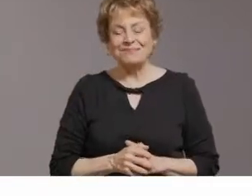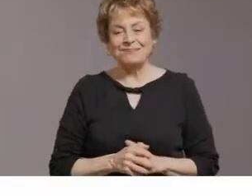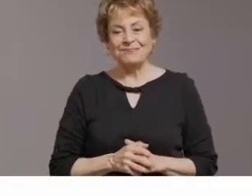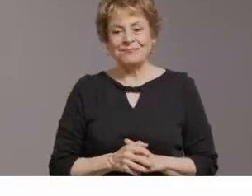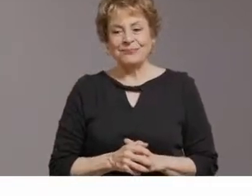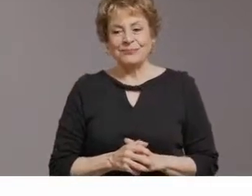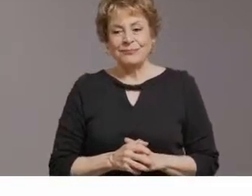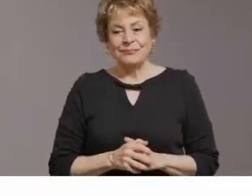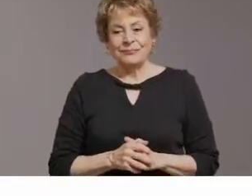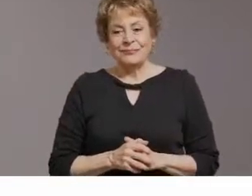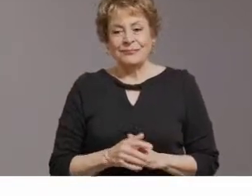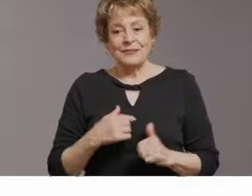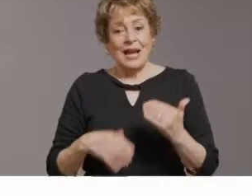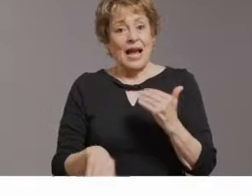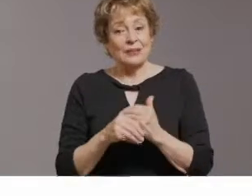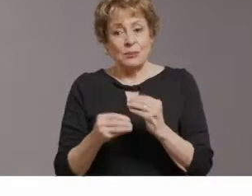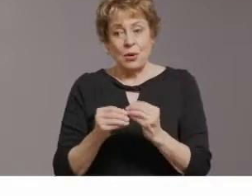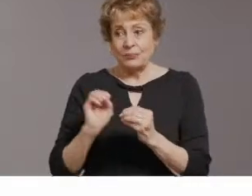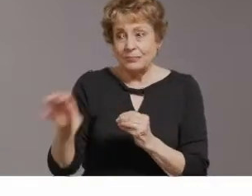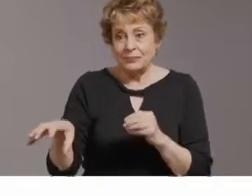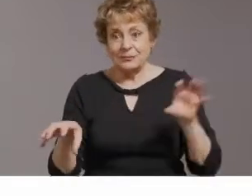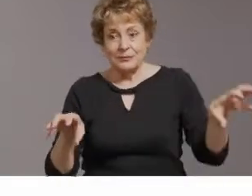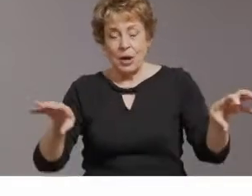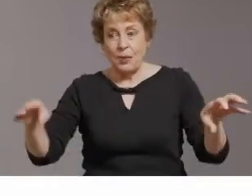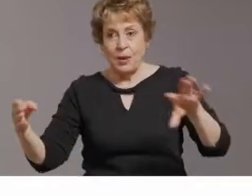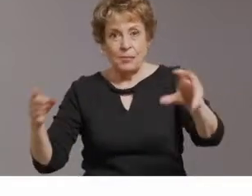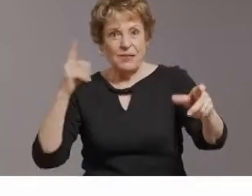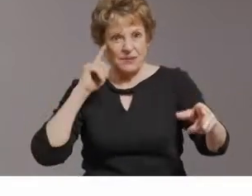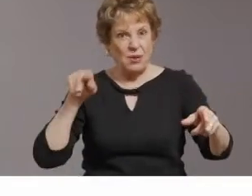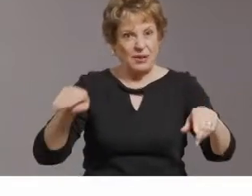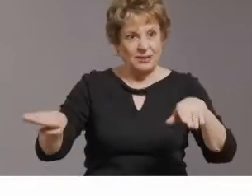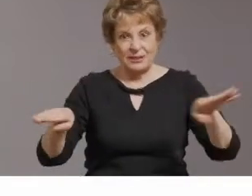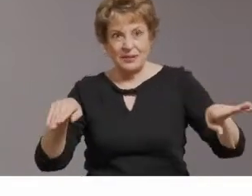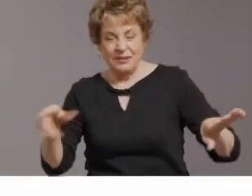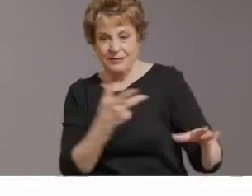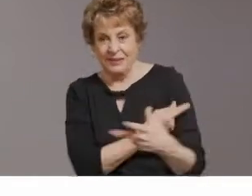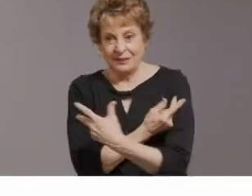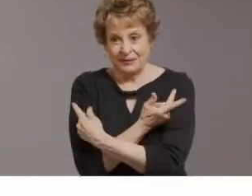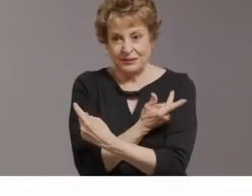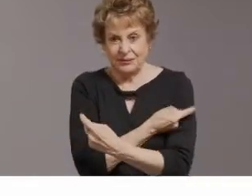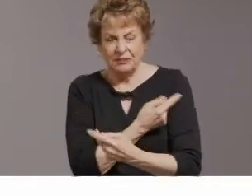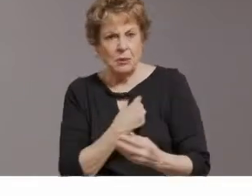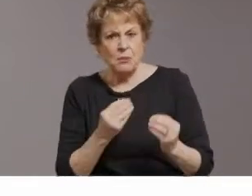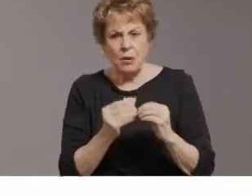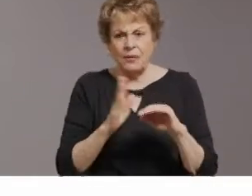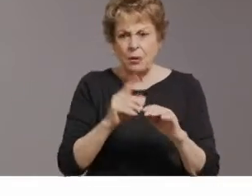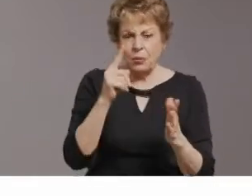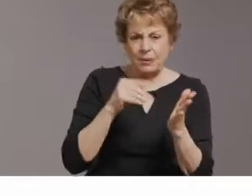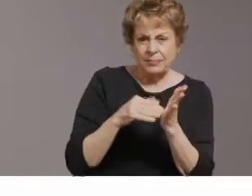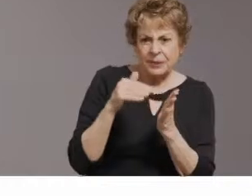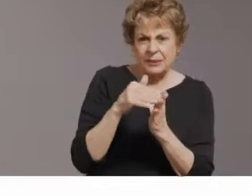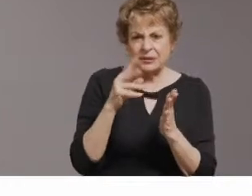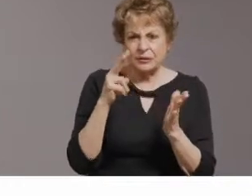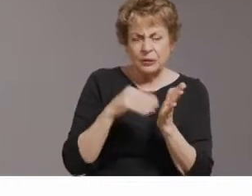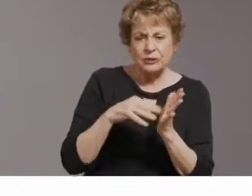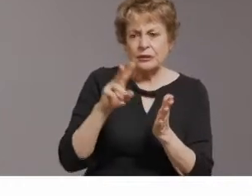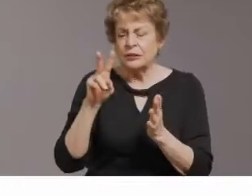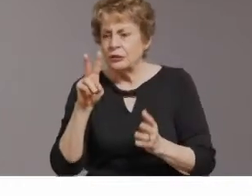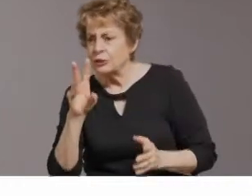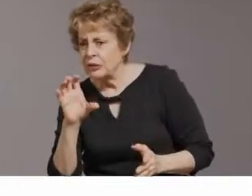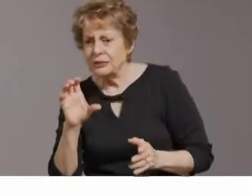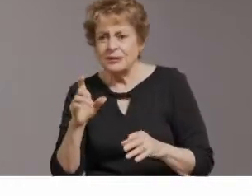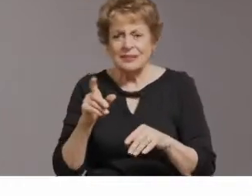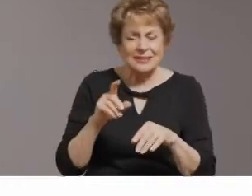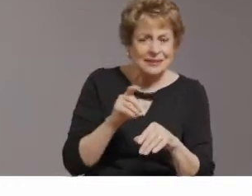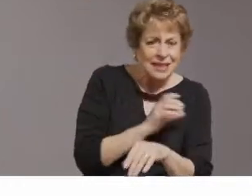administration sites, so we're currently above 1,200 providers around the state who have received vaccine supplies and vaccine, and